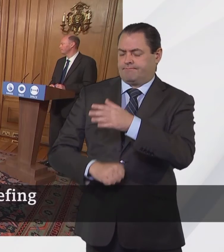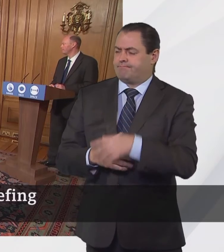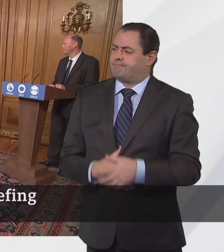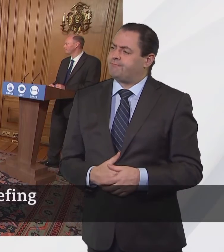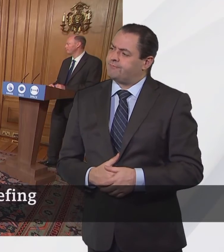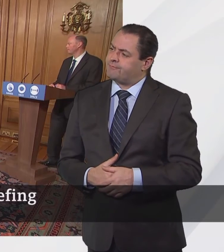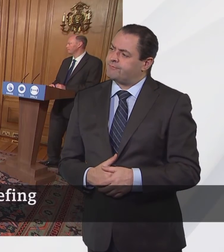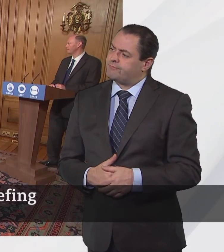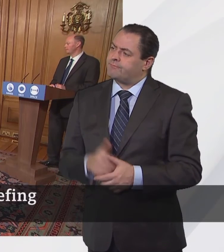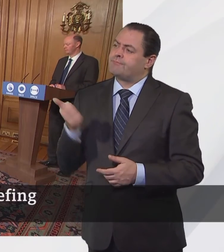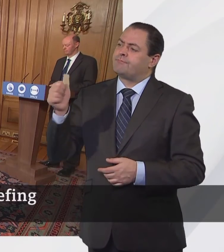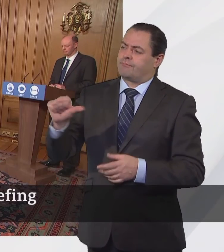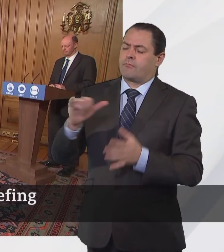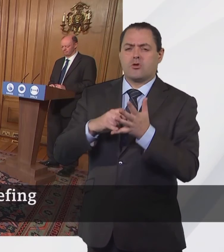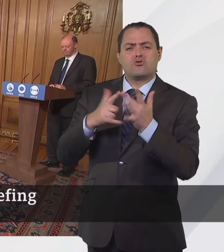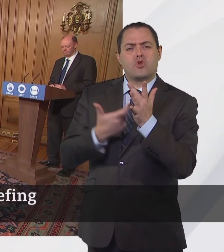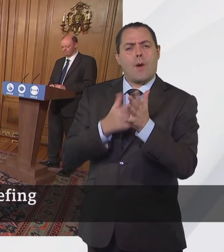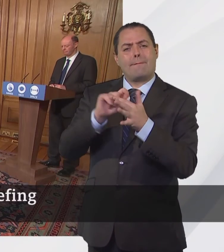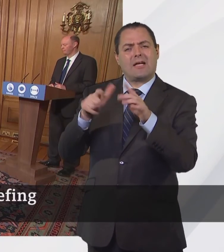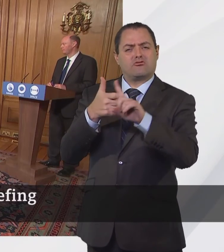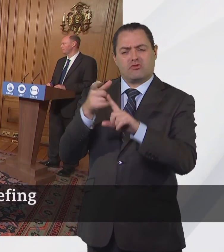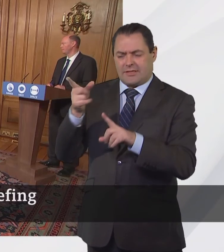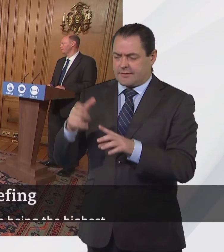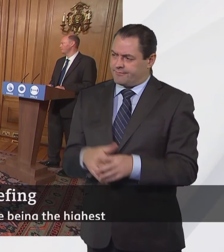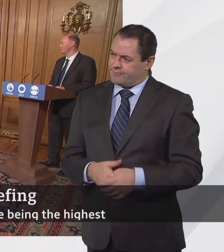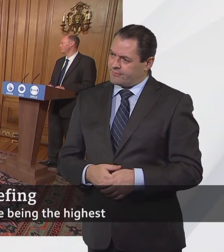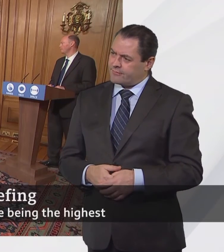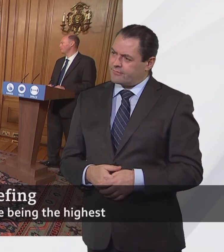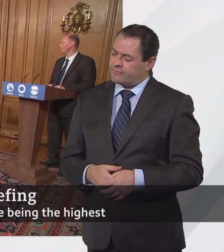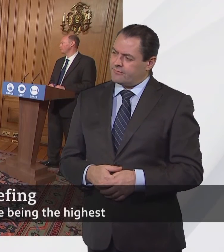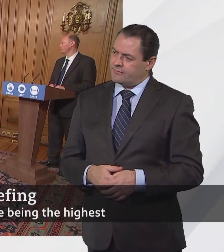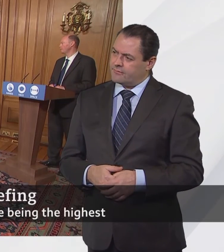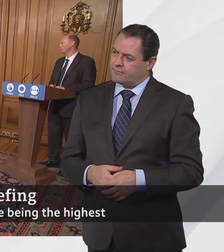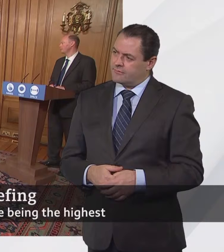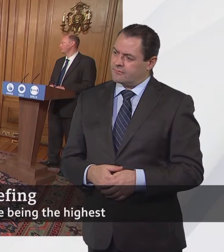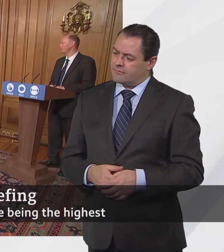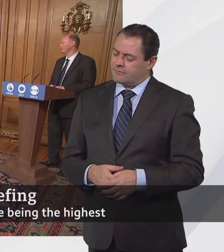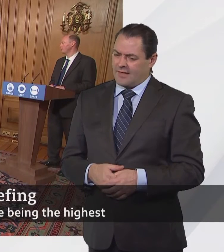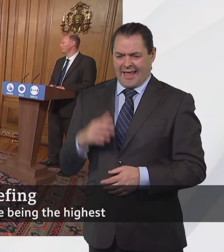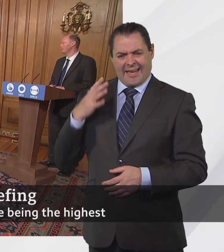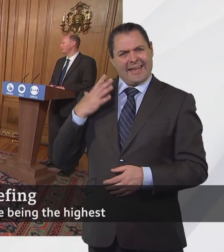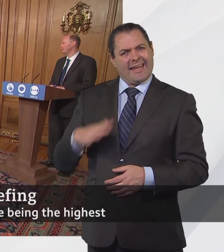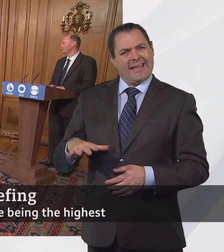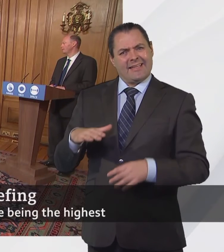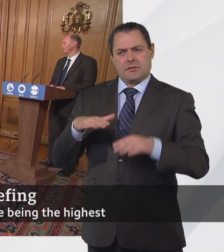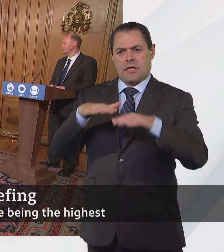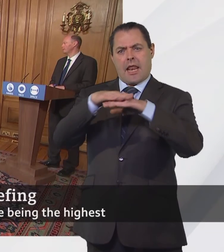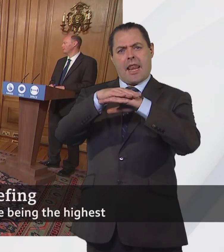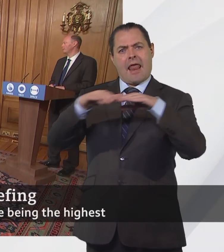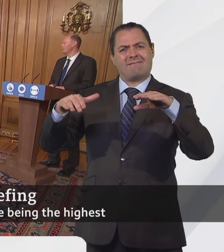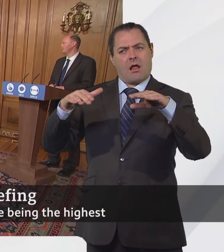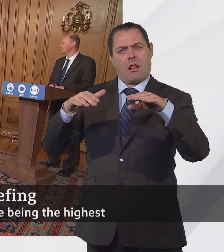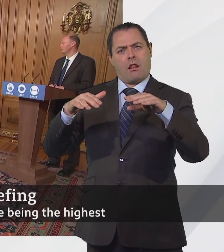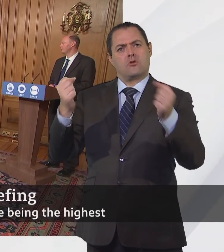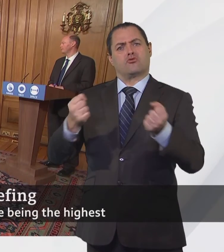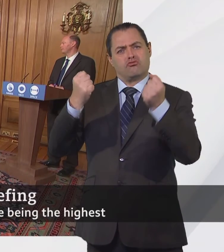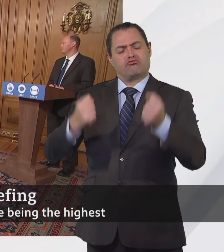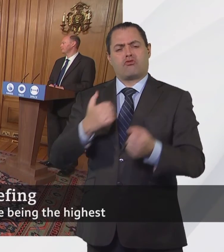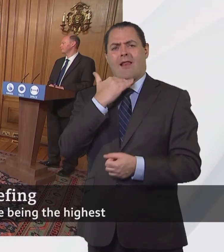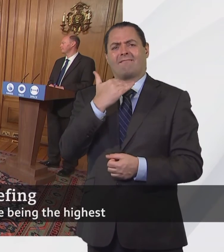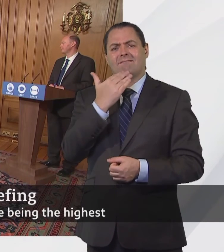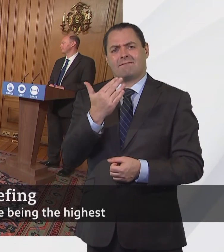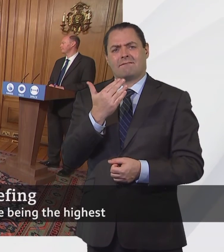think making sure that the tier is strong enough to keep it under control in winter, and it's strong enough for what the